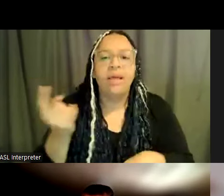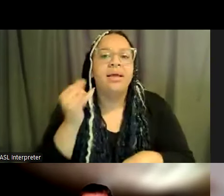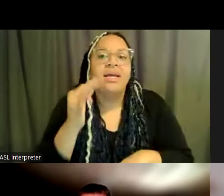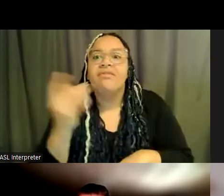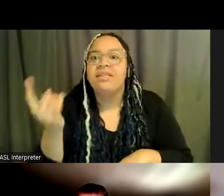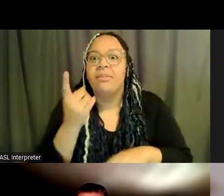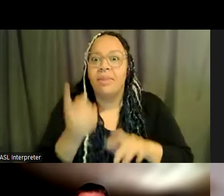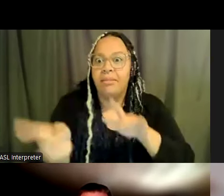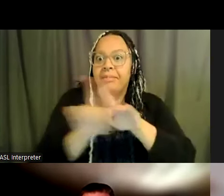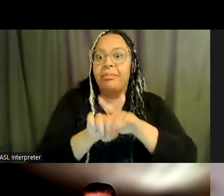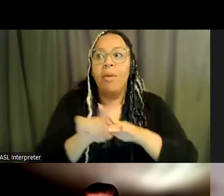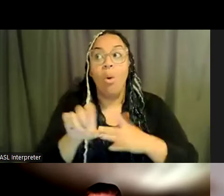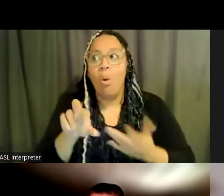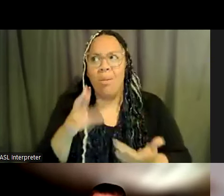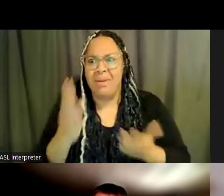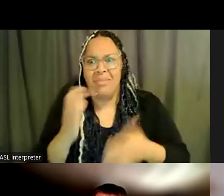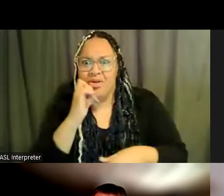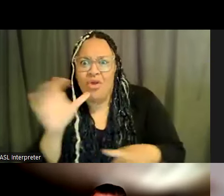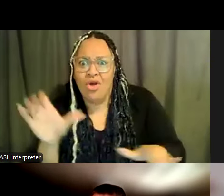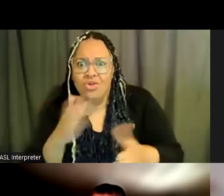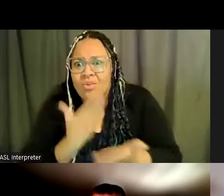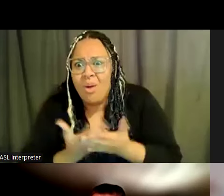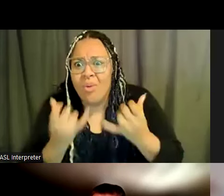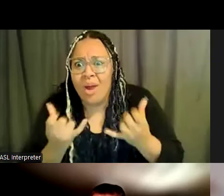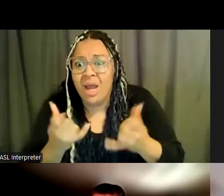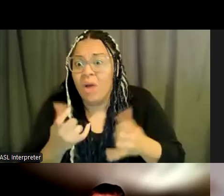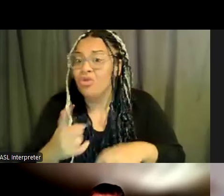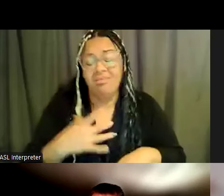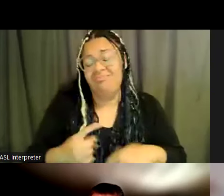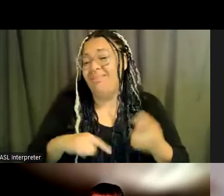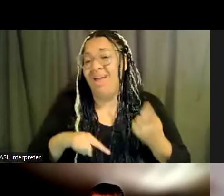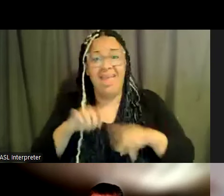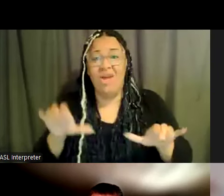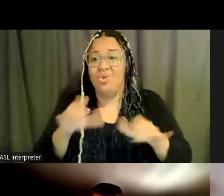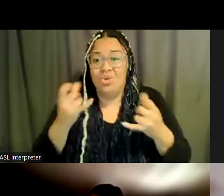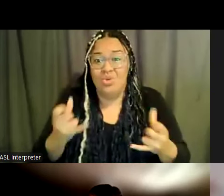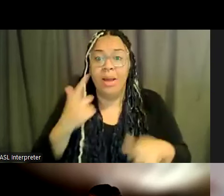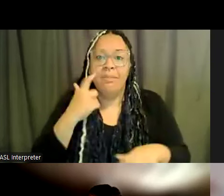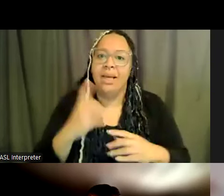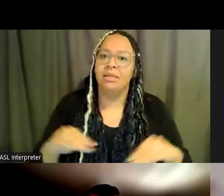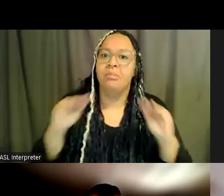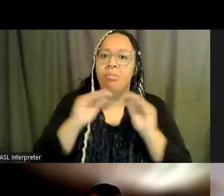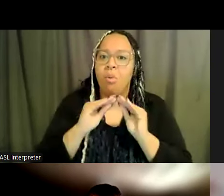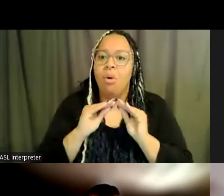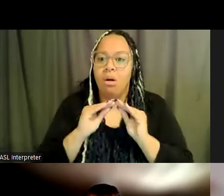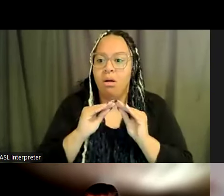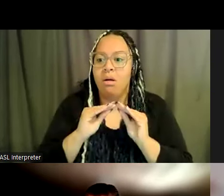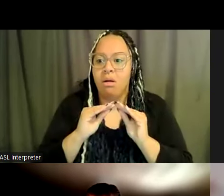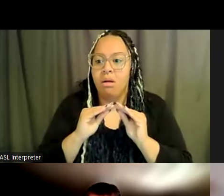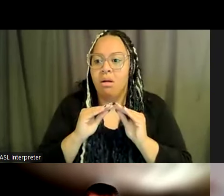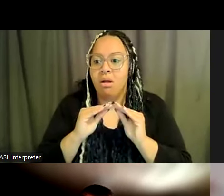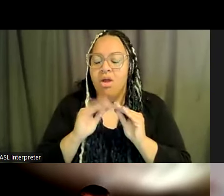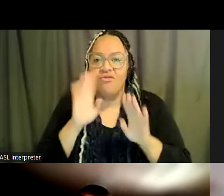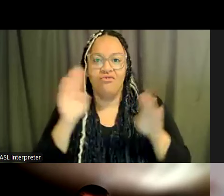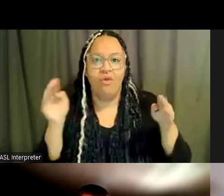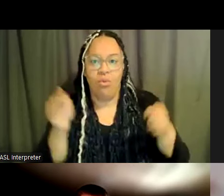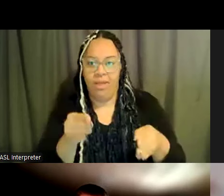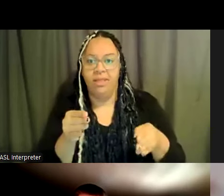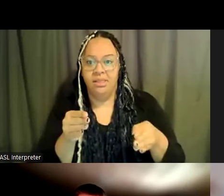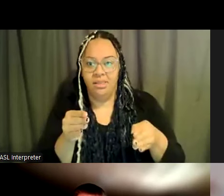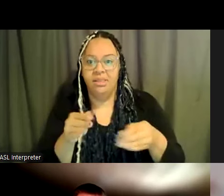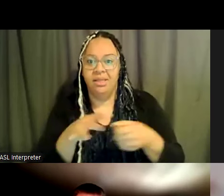maybe you're not doing good right now, and you're like, you know what, I don't think I can do this topic today, because it is a little bit more focused of